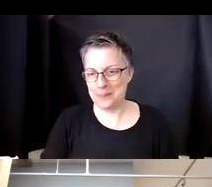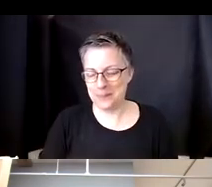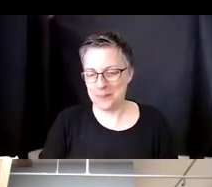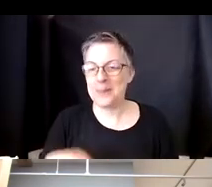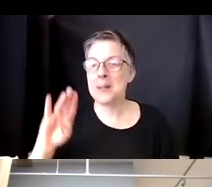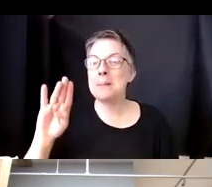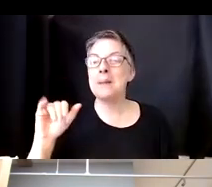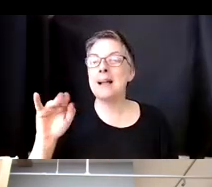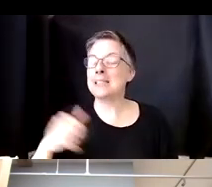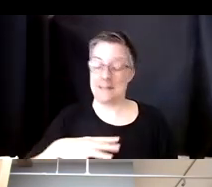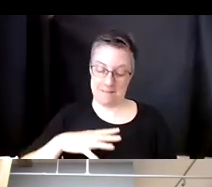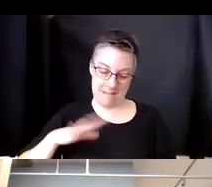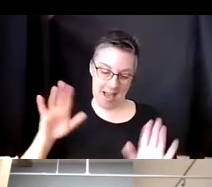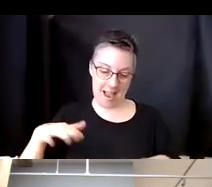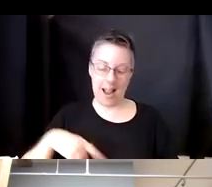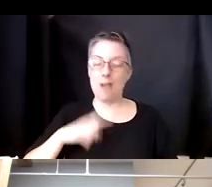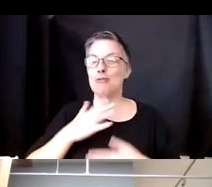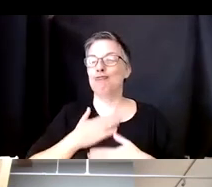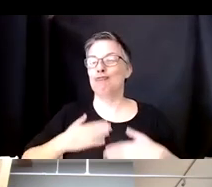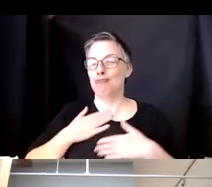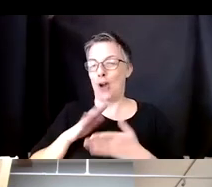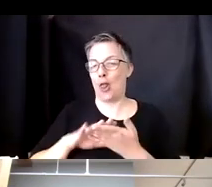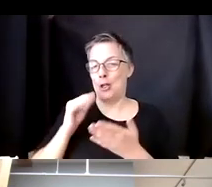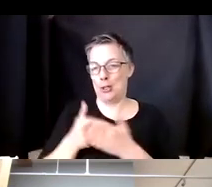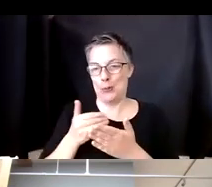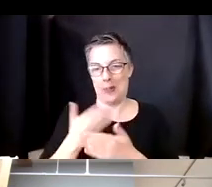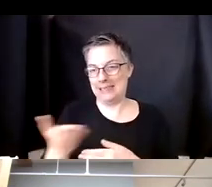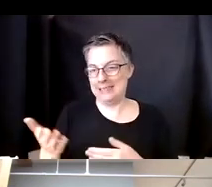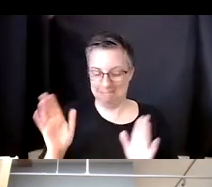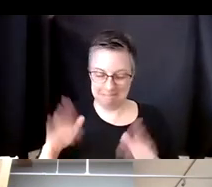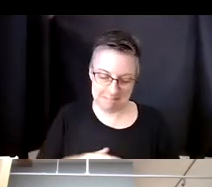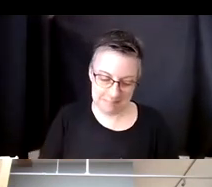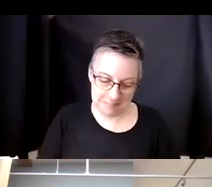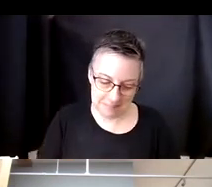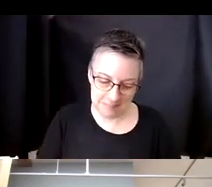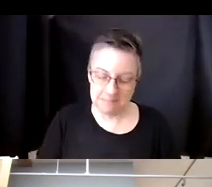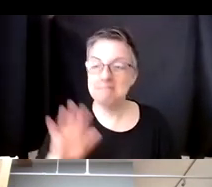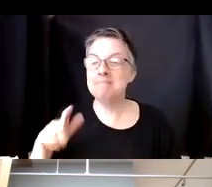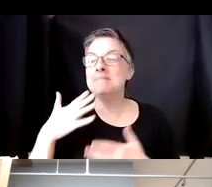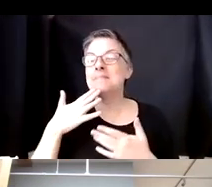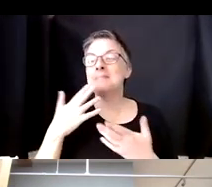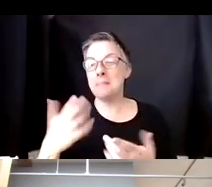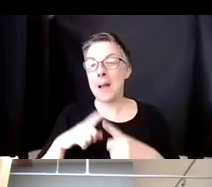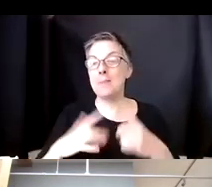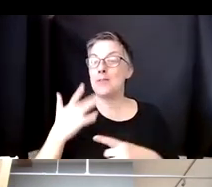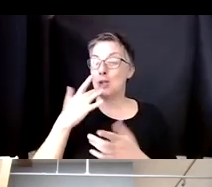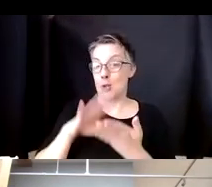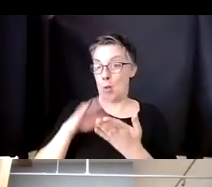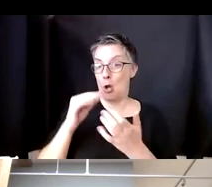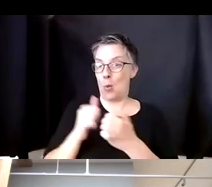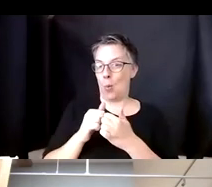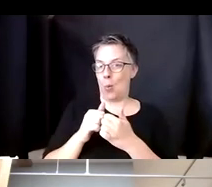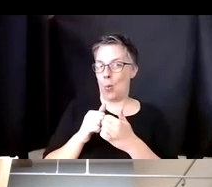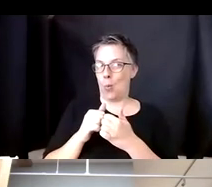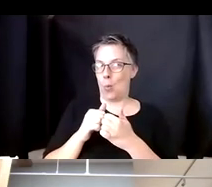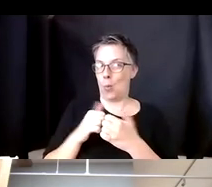It's fine. I actually really enjoy learning new things. So, but I often like learning them maybe without